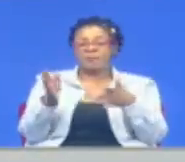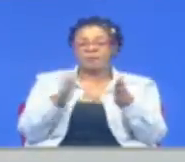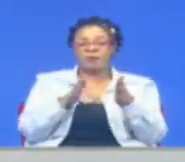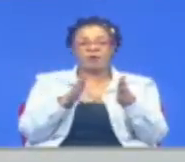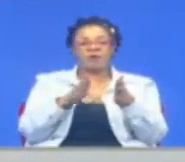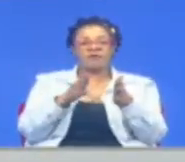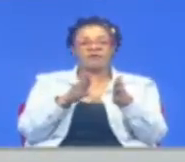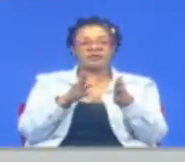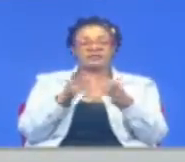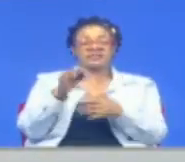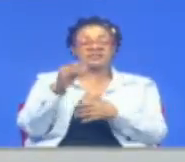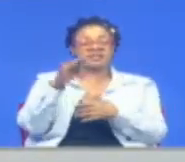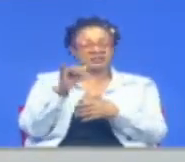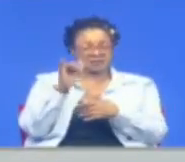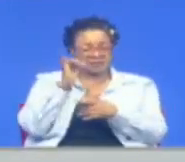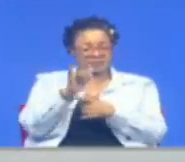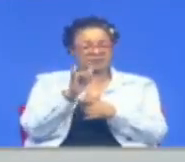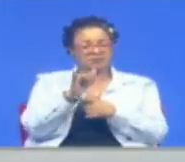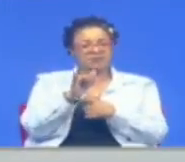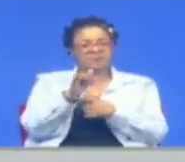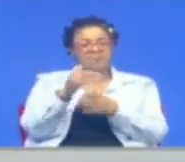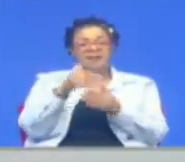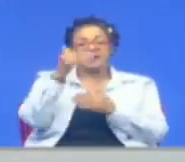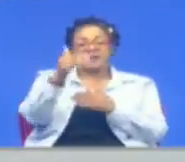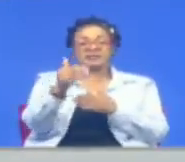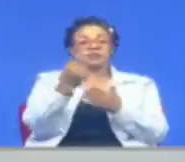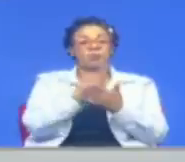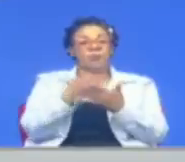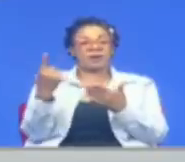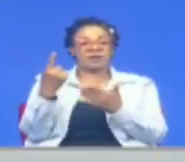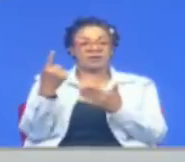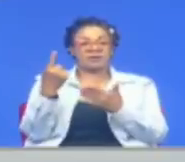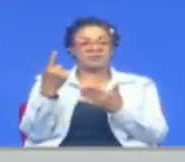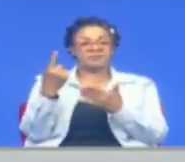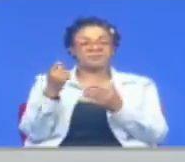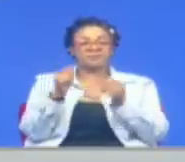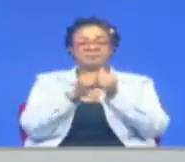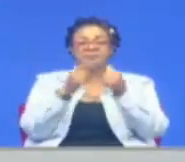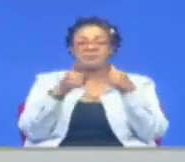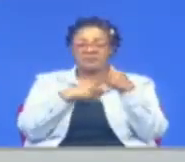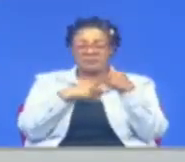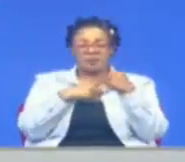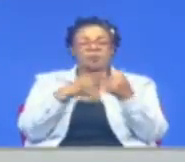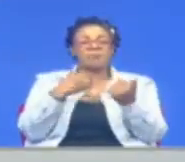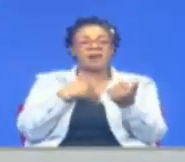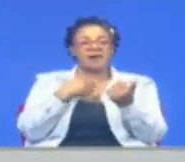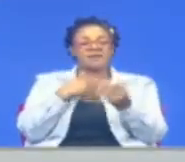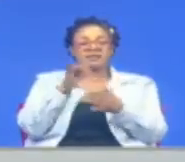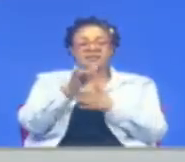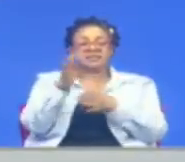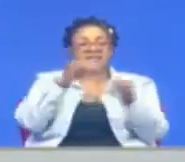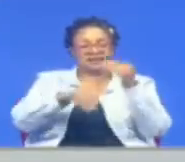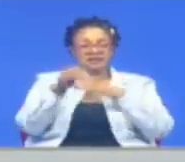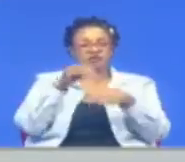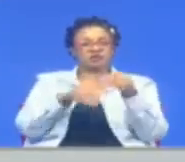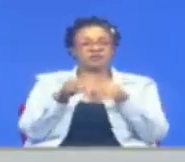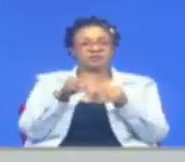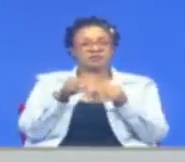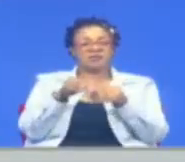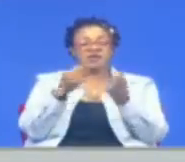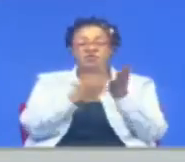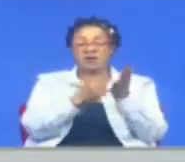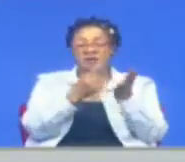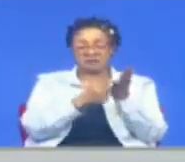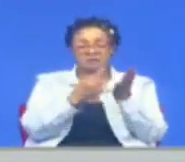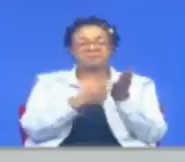dissent. And this is in the next week, actually, by the 16th, we'll be having that election in Uganda. And